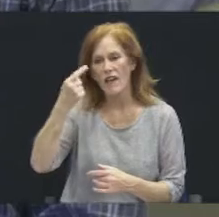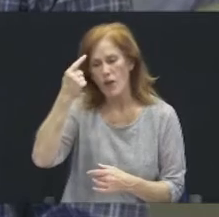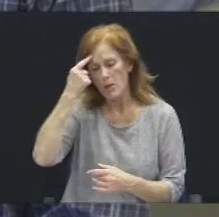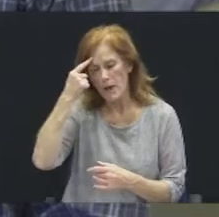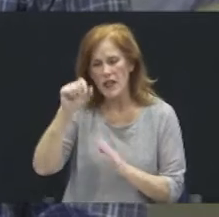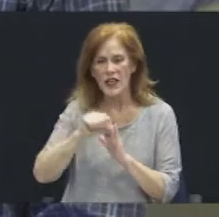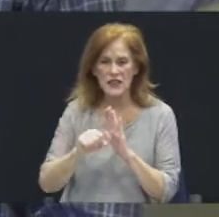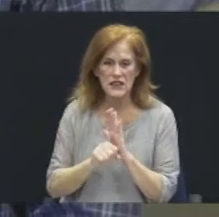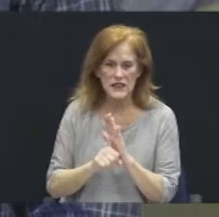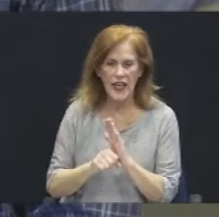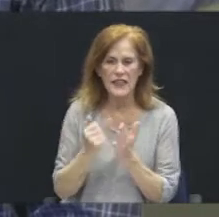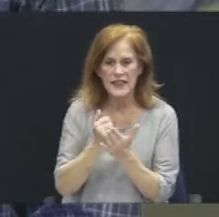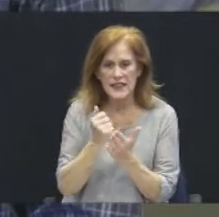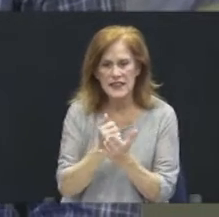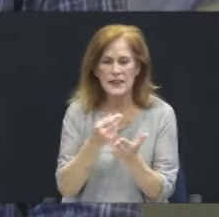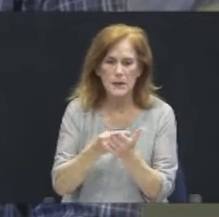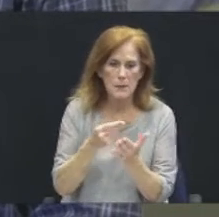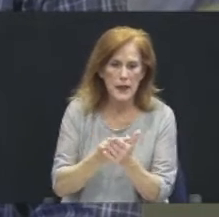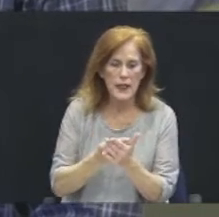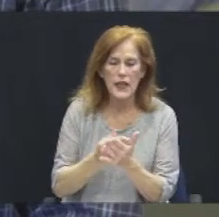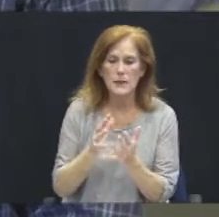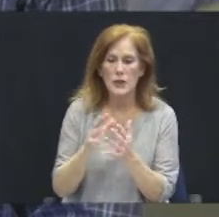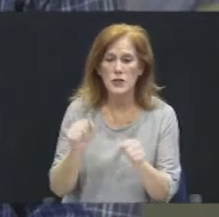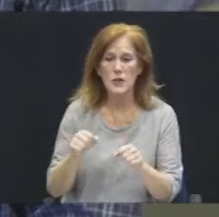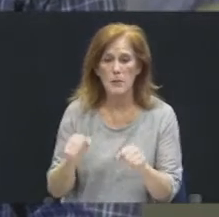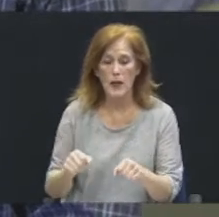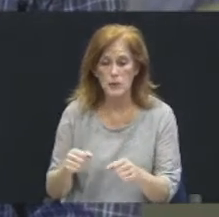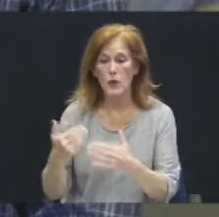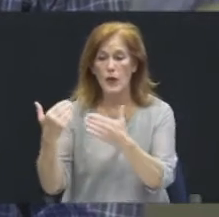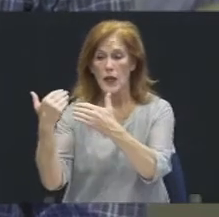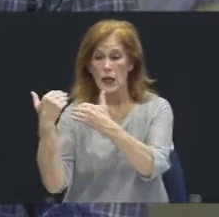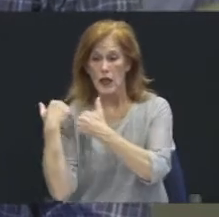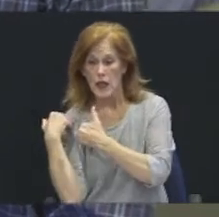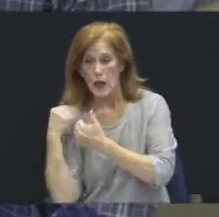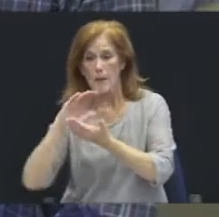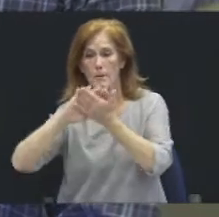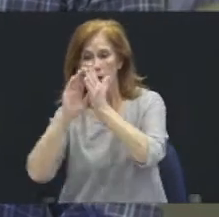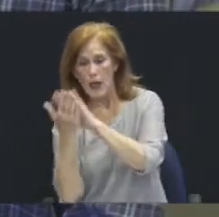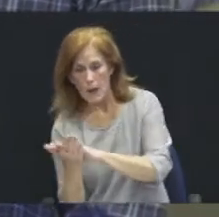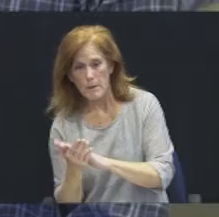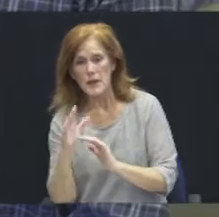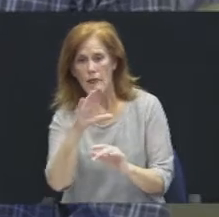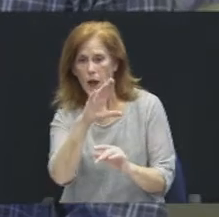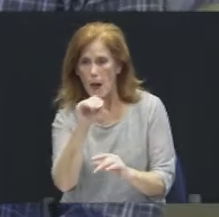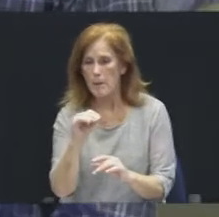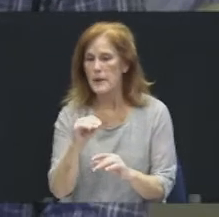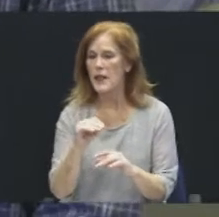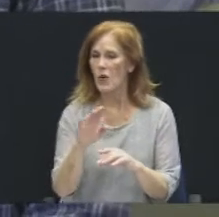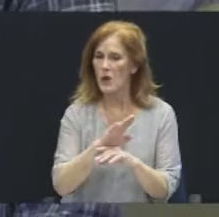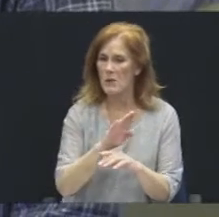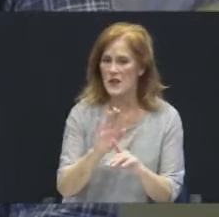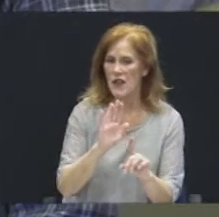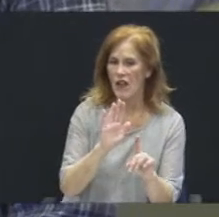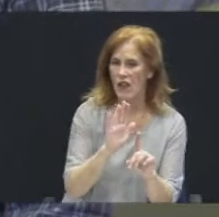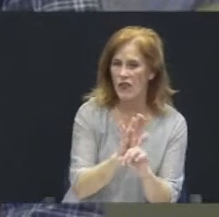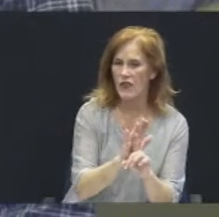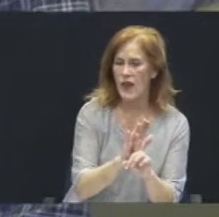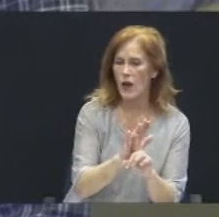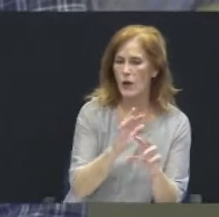state assistance as much as possible and put the onus on the employer to make sure that they take care of your health